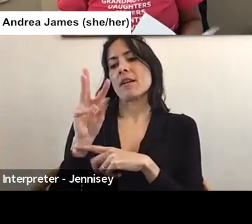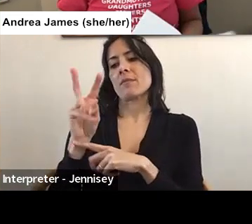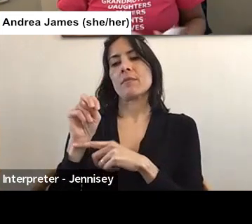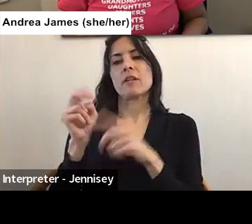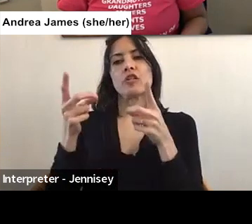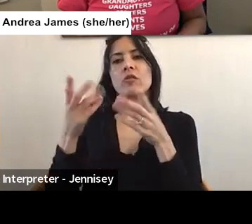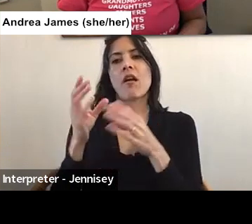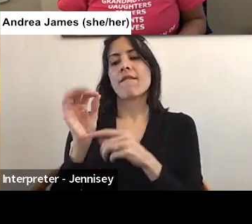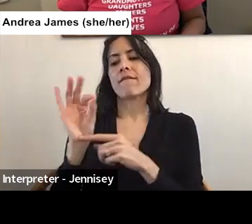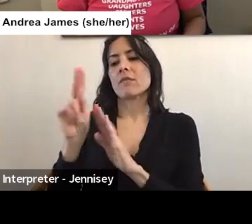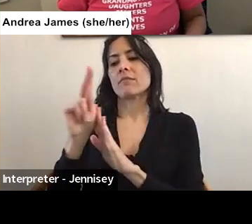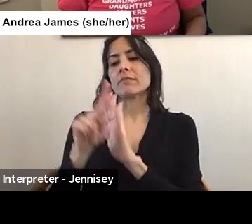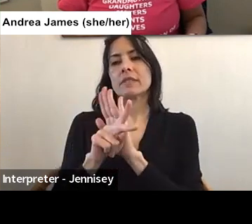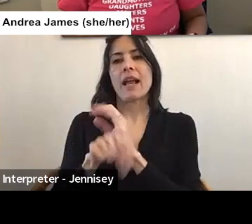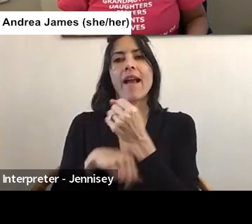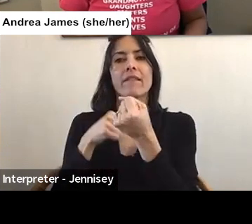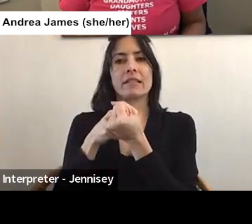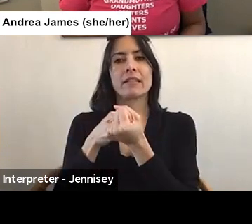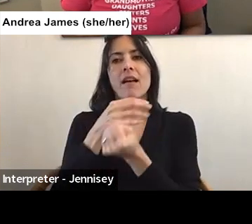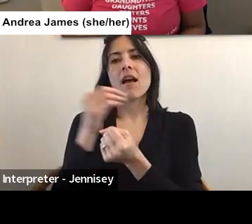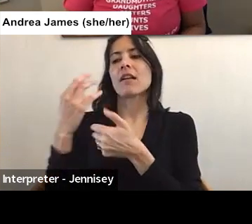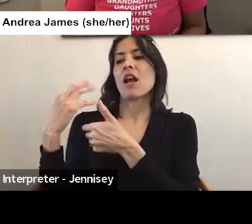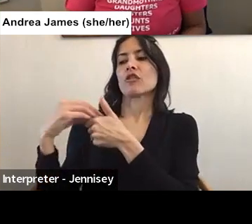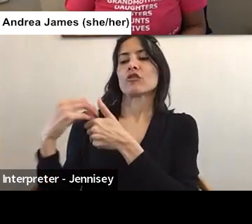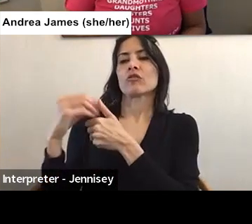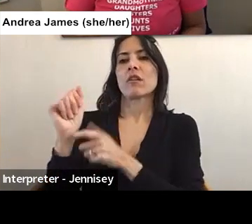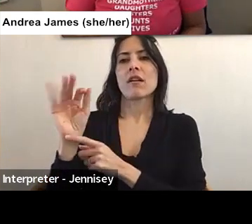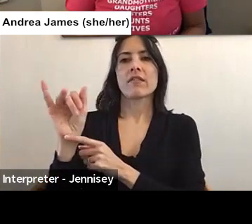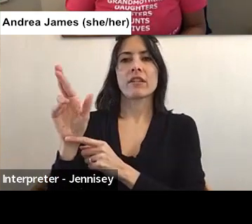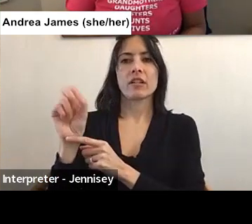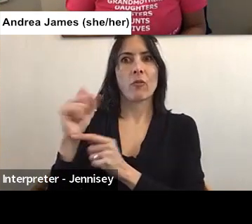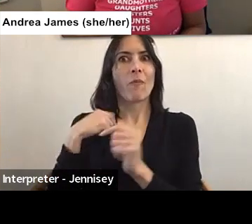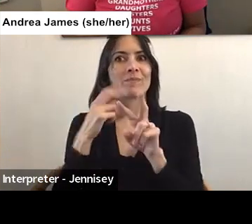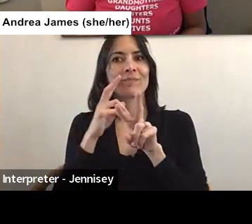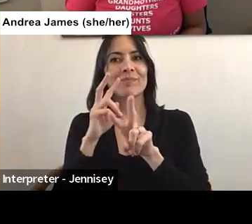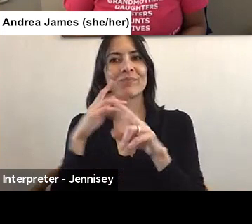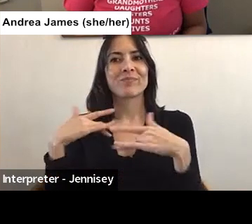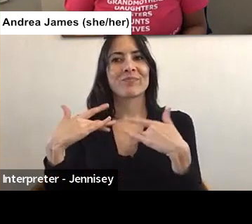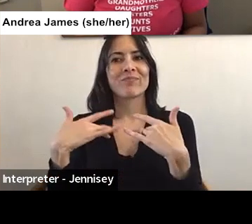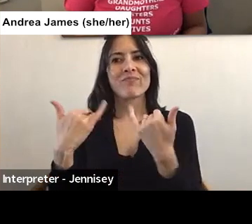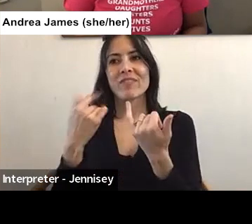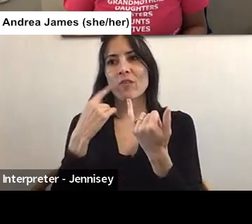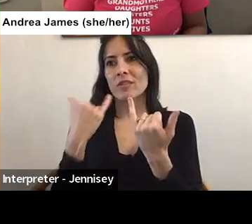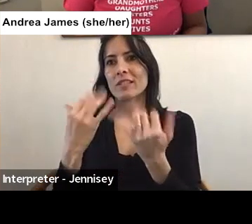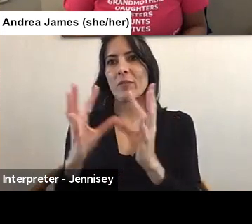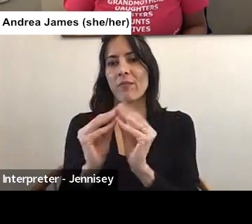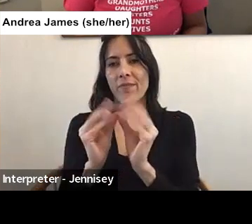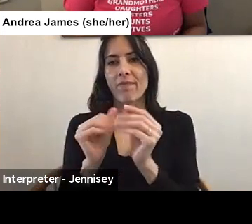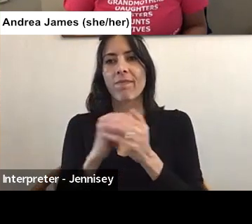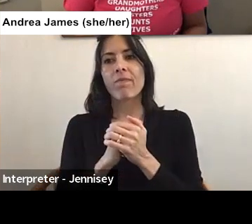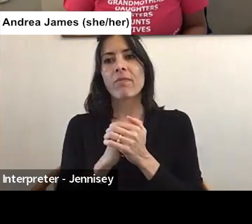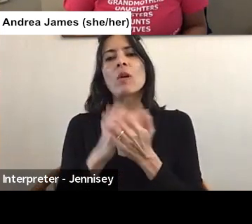Policy, Advocacy, and External Affairs, and I'm really excited for today's conversation, which will focus on